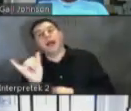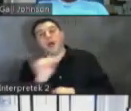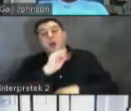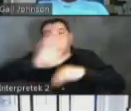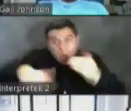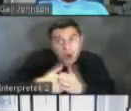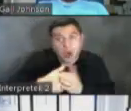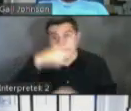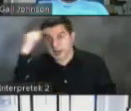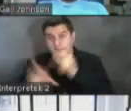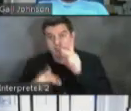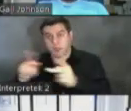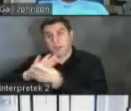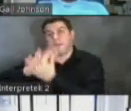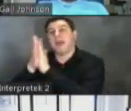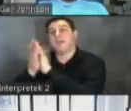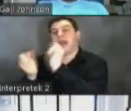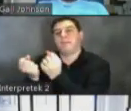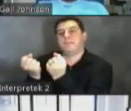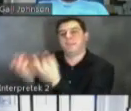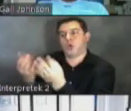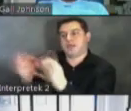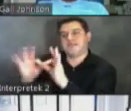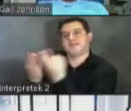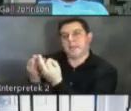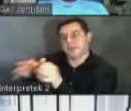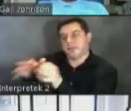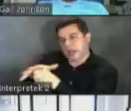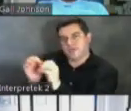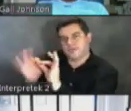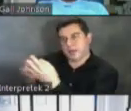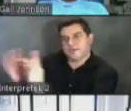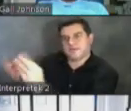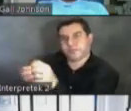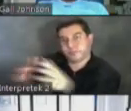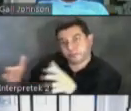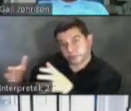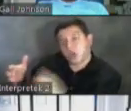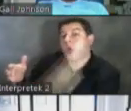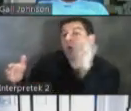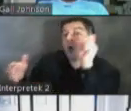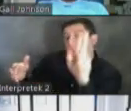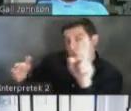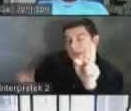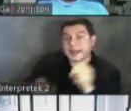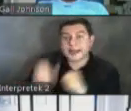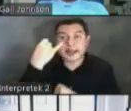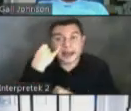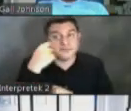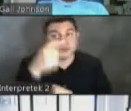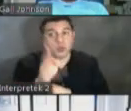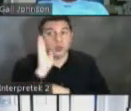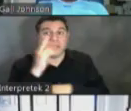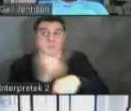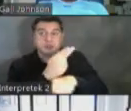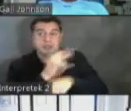multifamily neighborhoods, or if you intend to implement that zoning in West Gainesville, essentially you'll be tearing